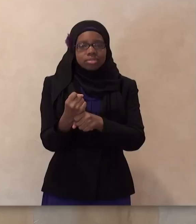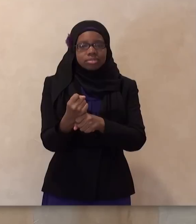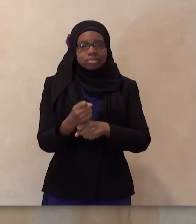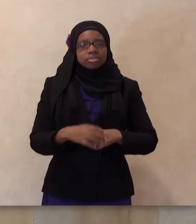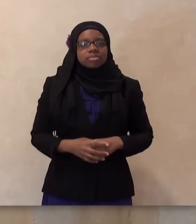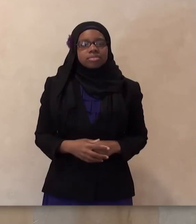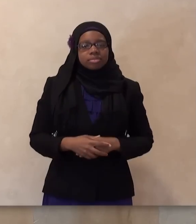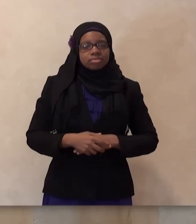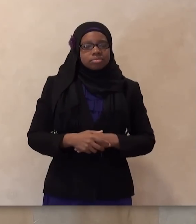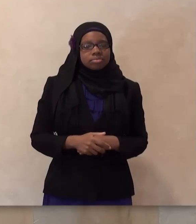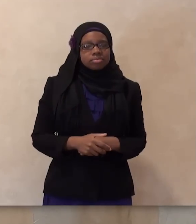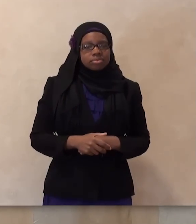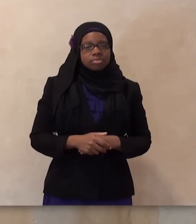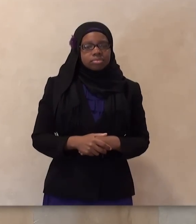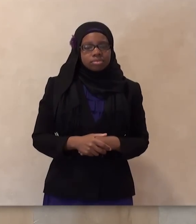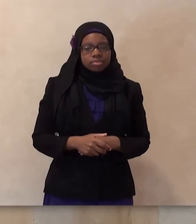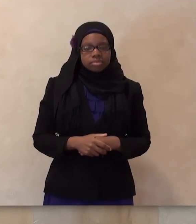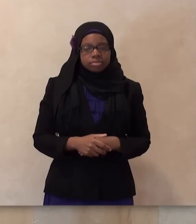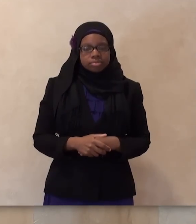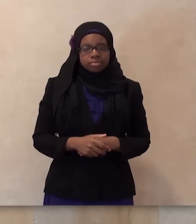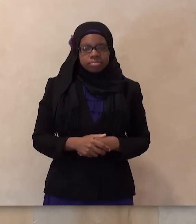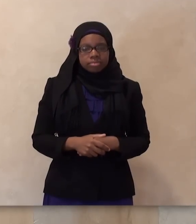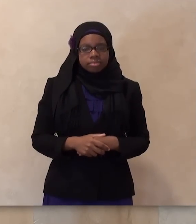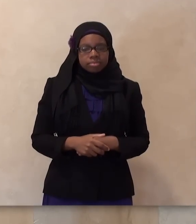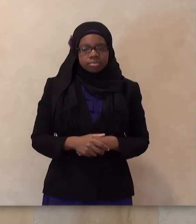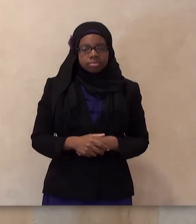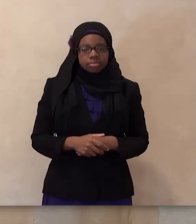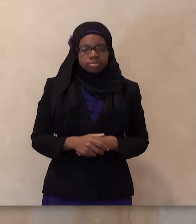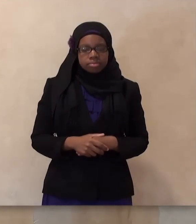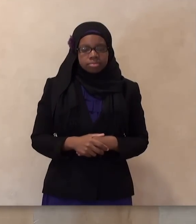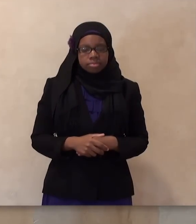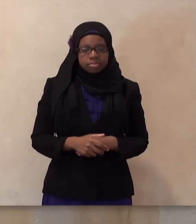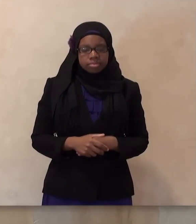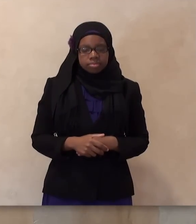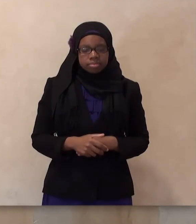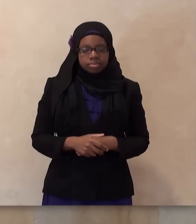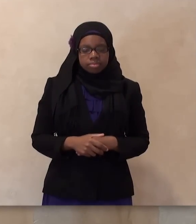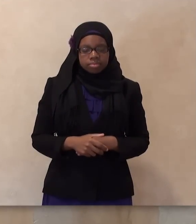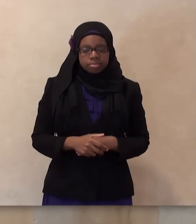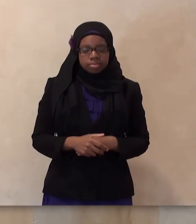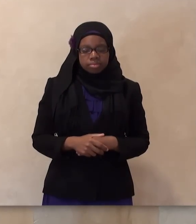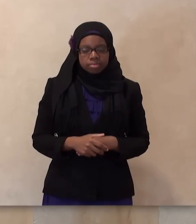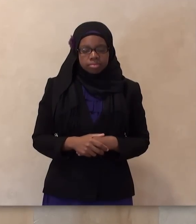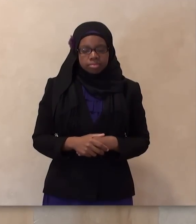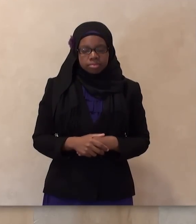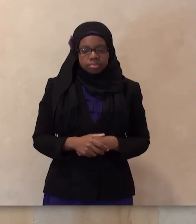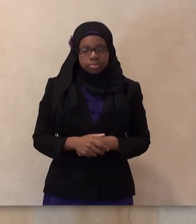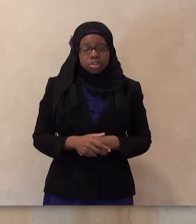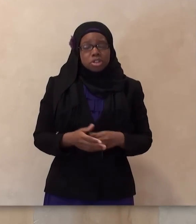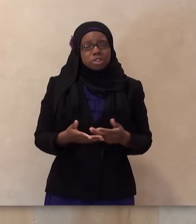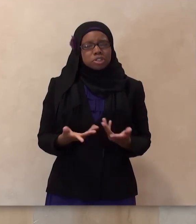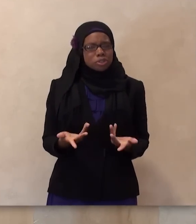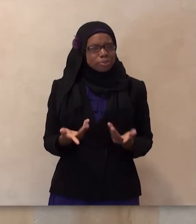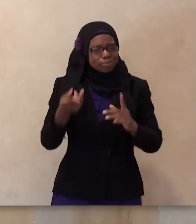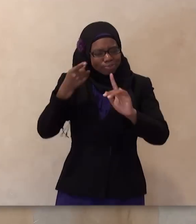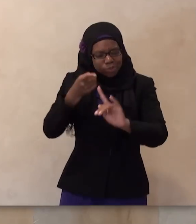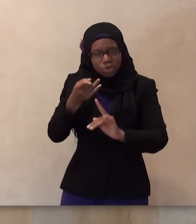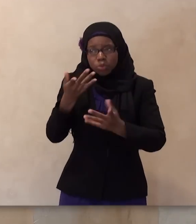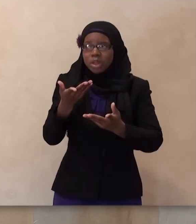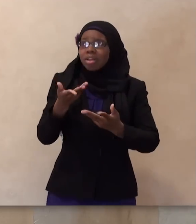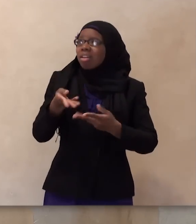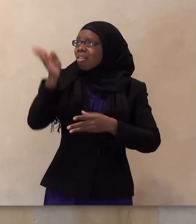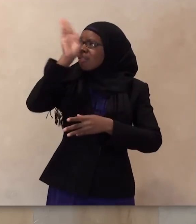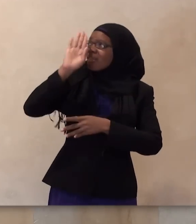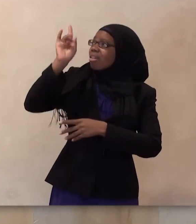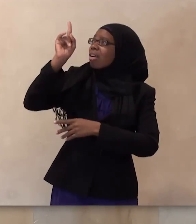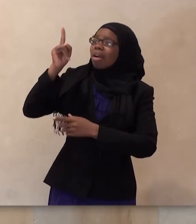So literally or traditionally, they try to direct their thanks to God. And